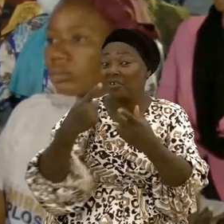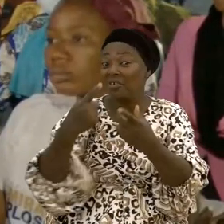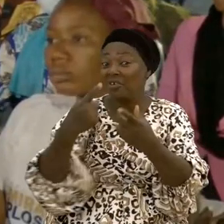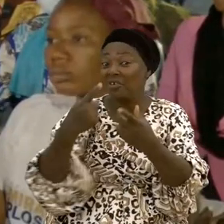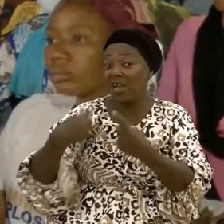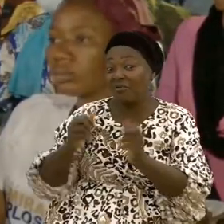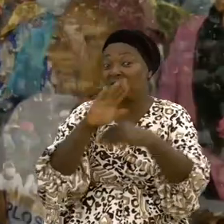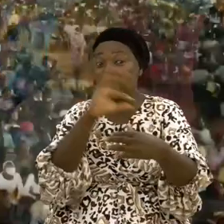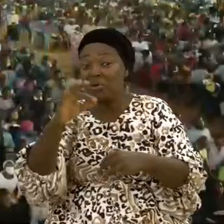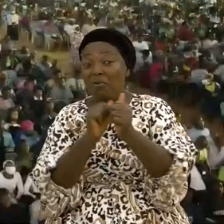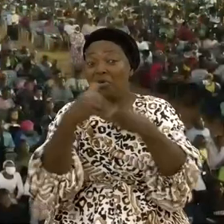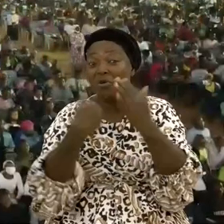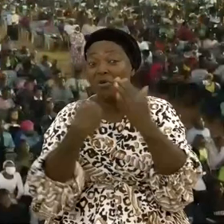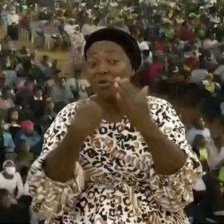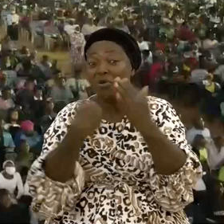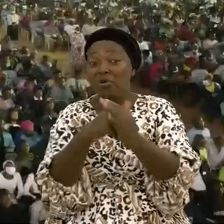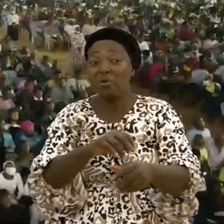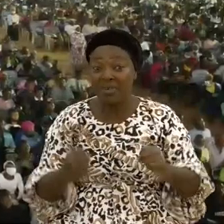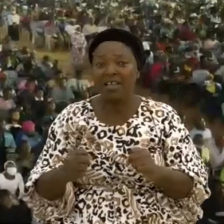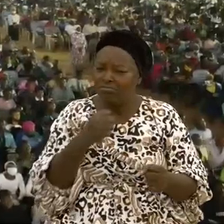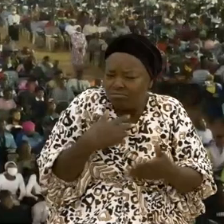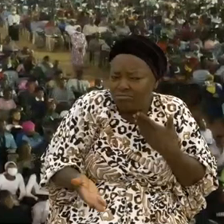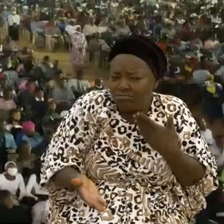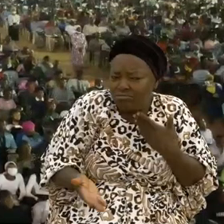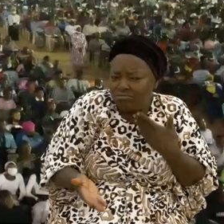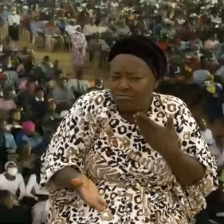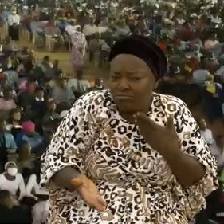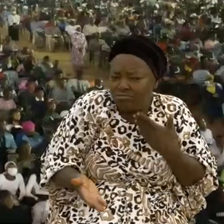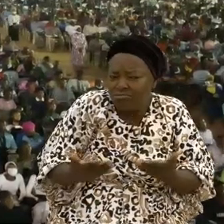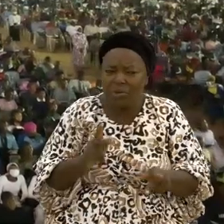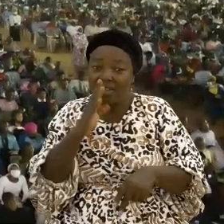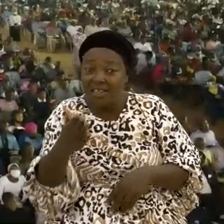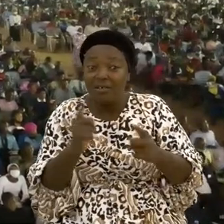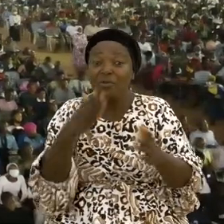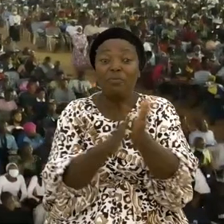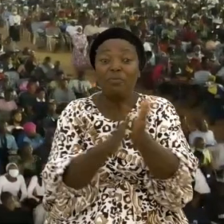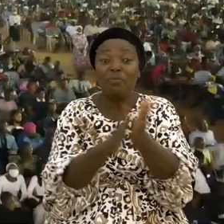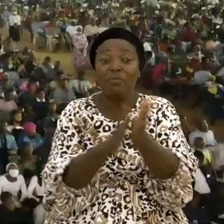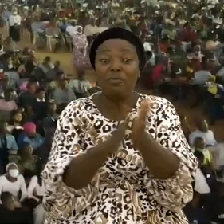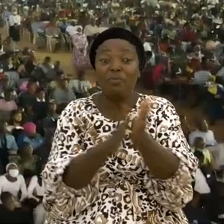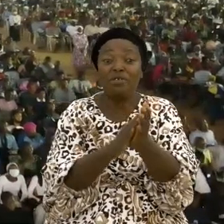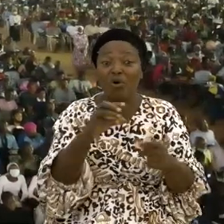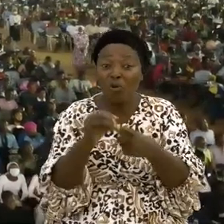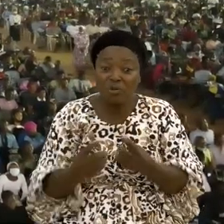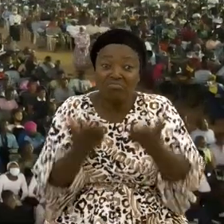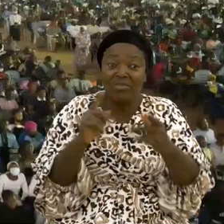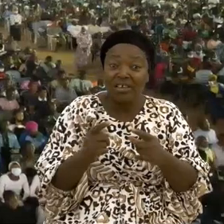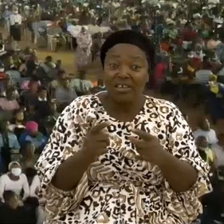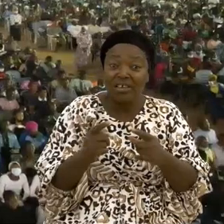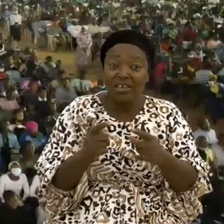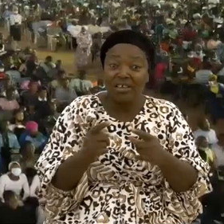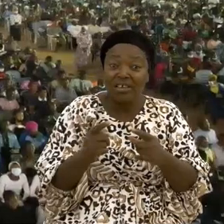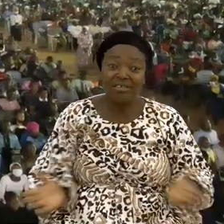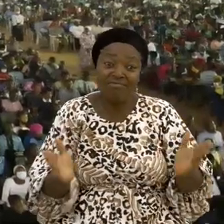all your soul, and all your mind. Whether people are there or not to praise you and to elevate you, just serve